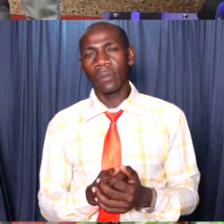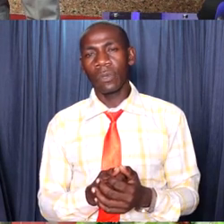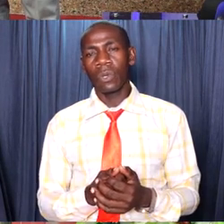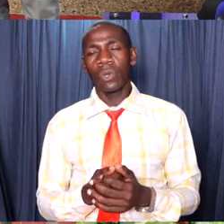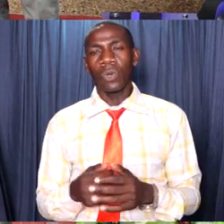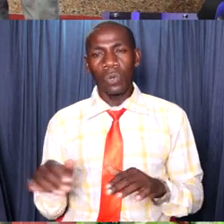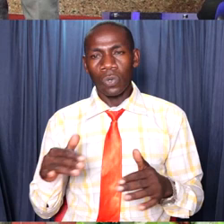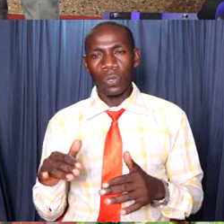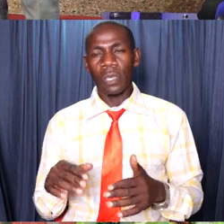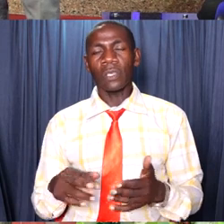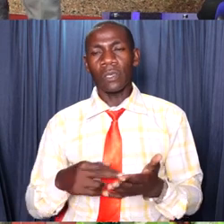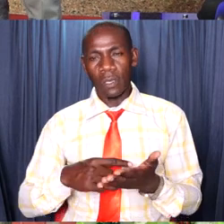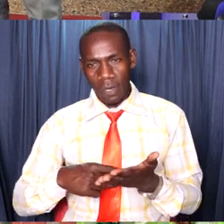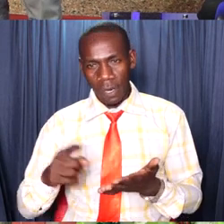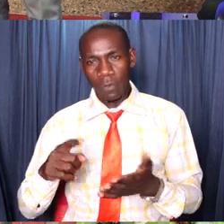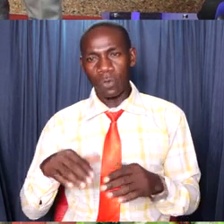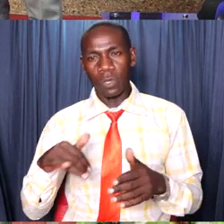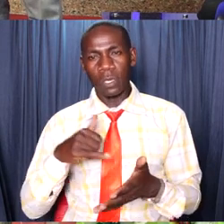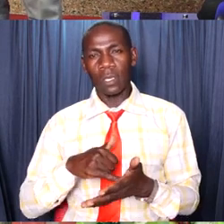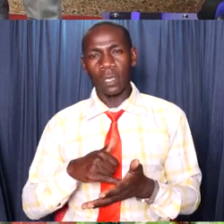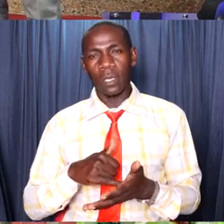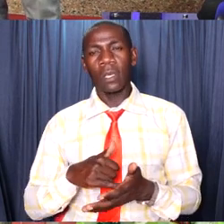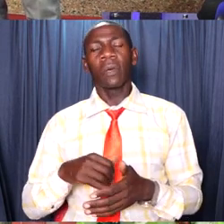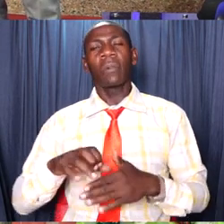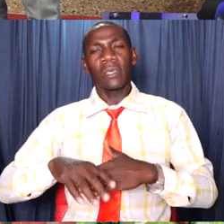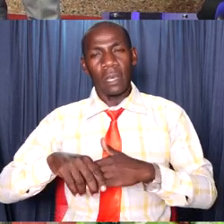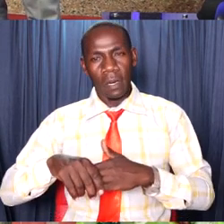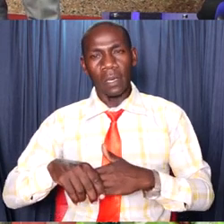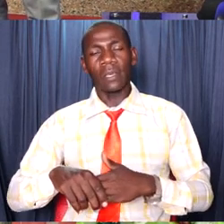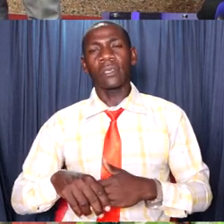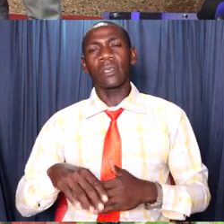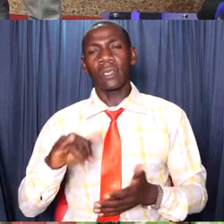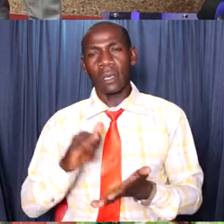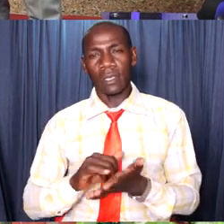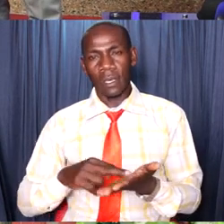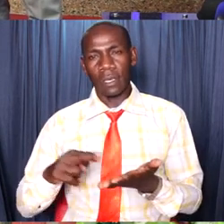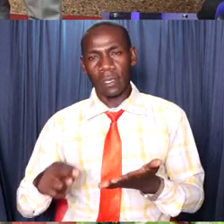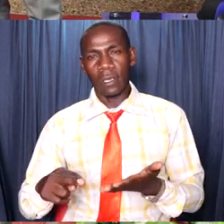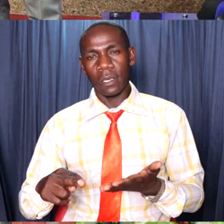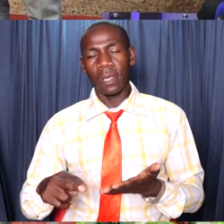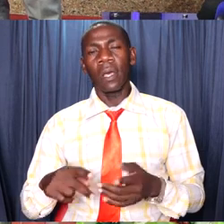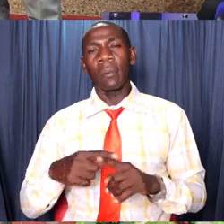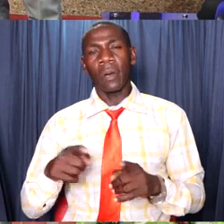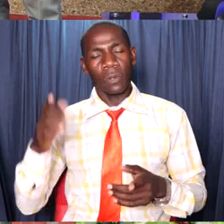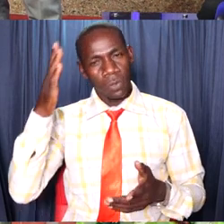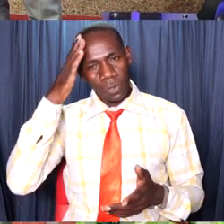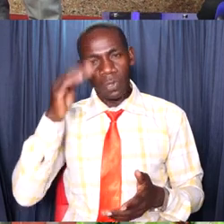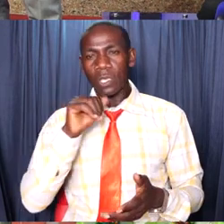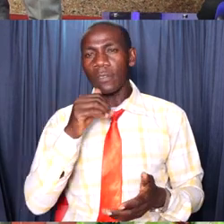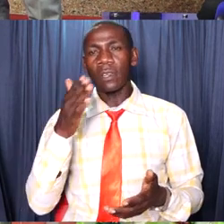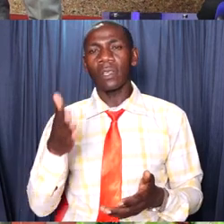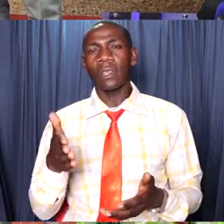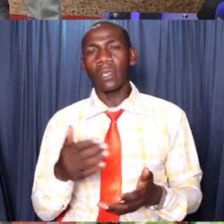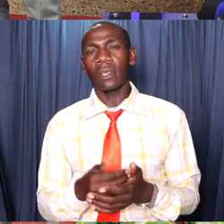Utende hivyo maana ni haki utende hivyo. Do so because it's all right to tena do that. Tena ushike sana hiyo maana ndio haki. Hold it very firmly. Lakini it's right for you. Lakini ujue dhiki iko. But you know